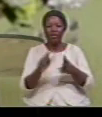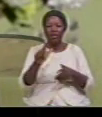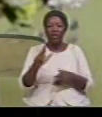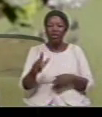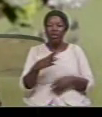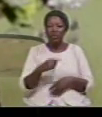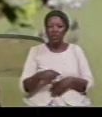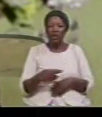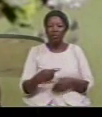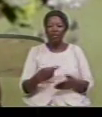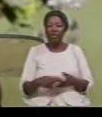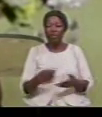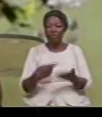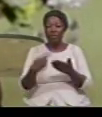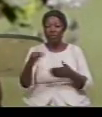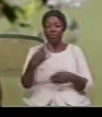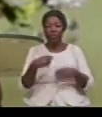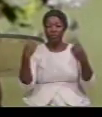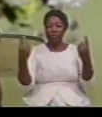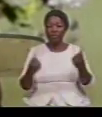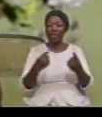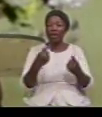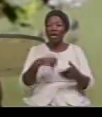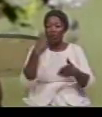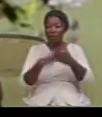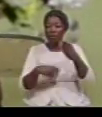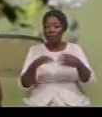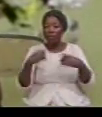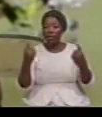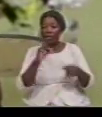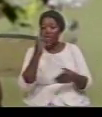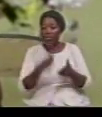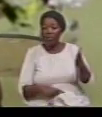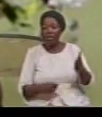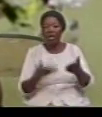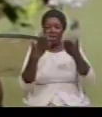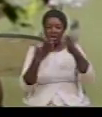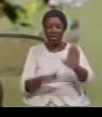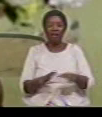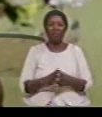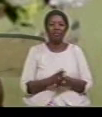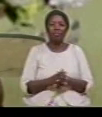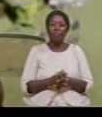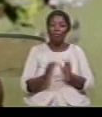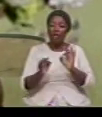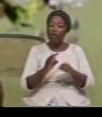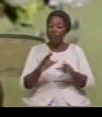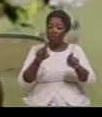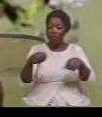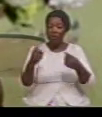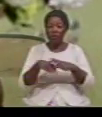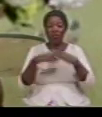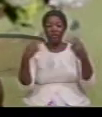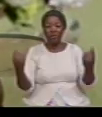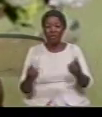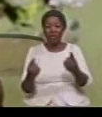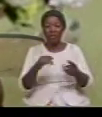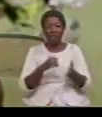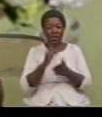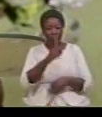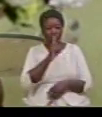death, for the end. And then in Ephesians chapter 2, verse 1, for the end of those things is death. The end